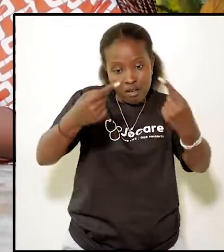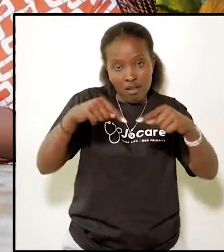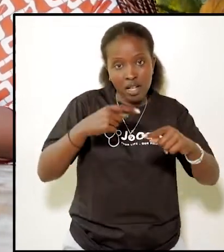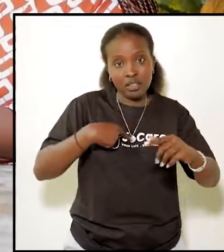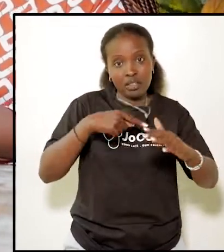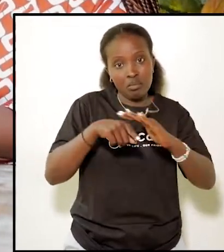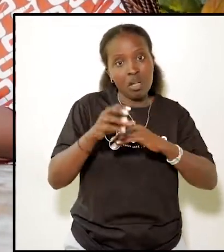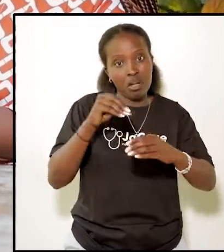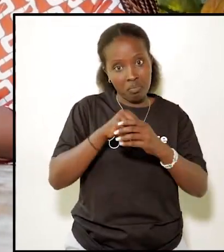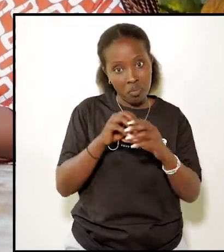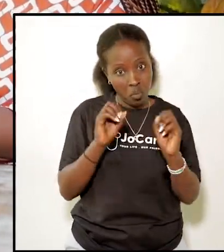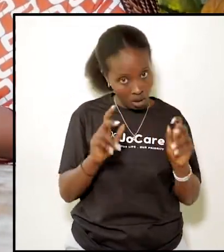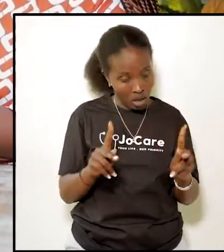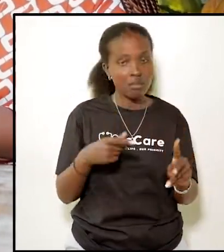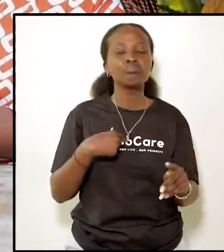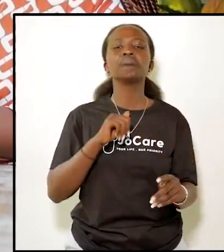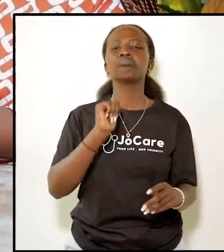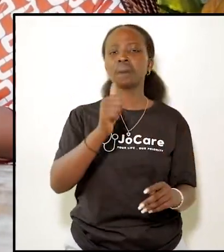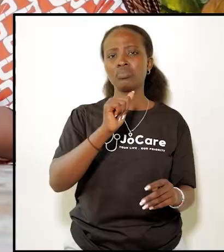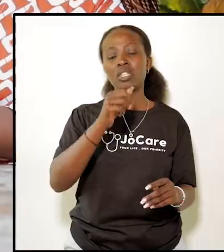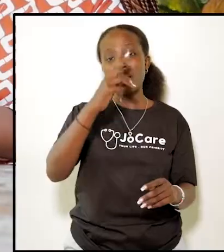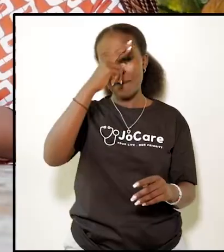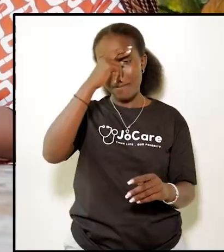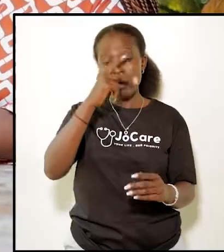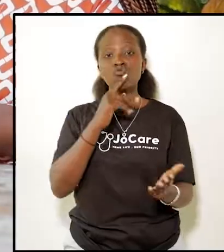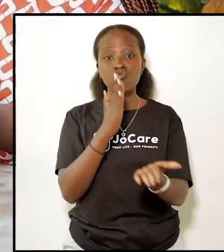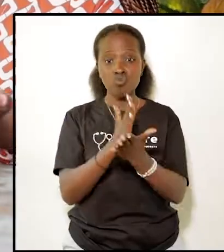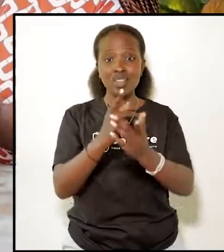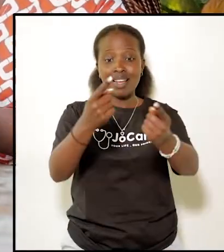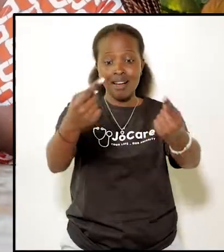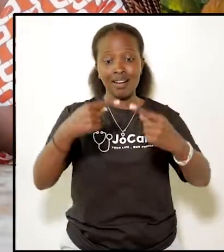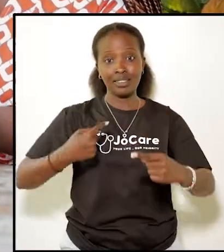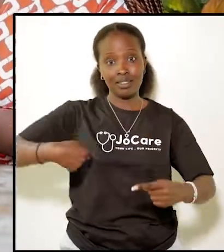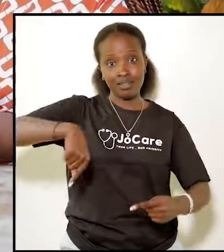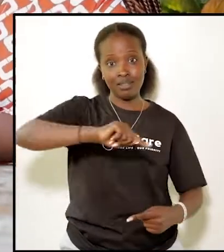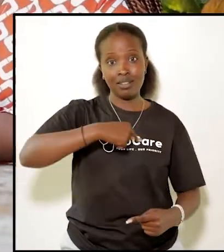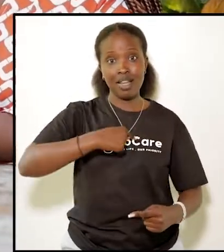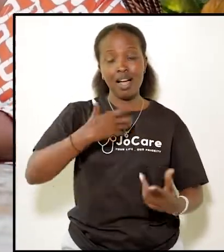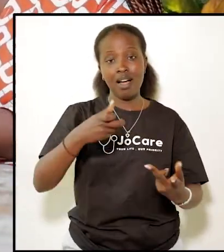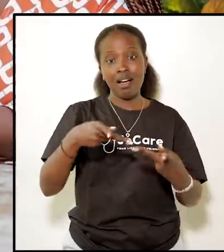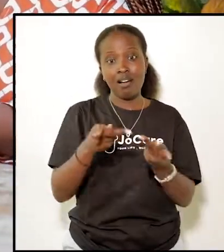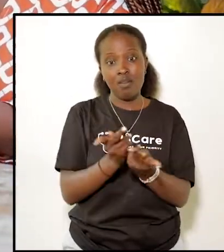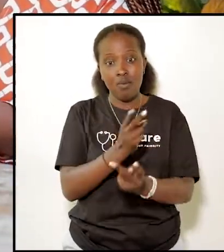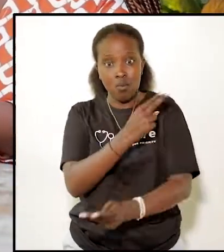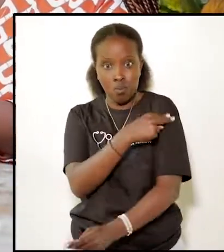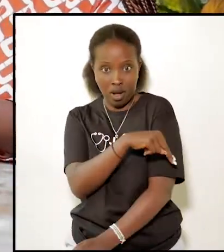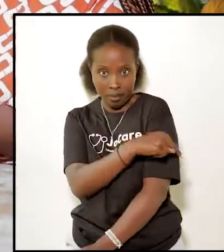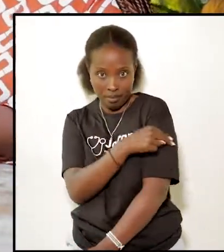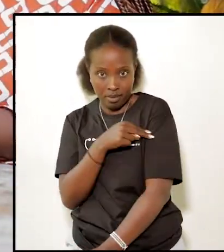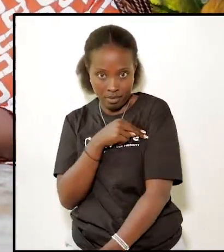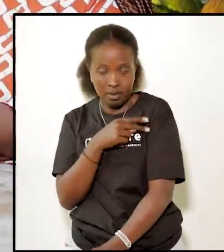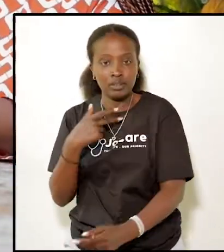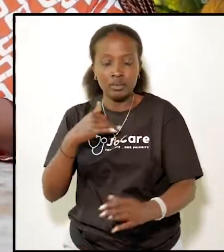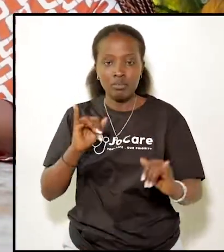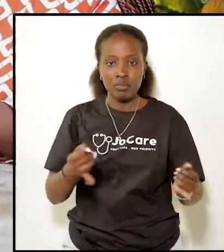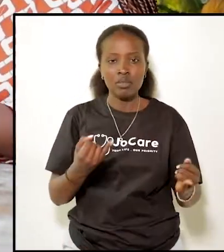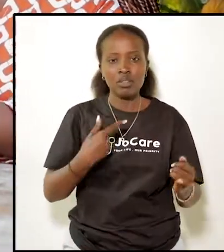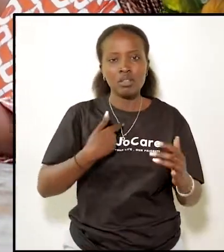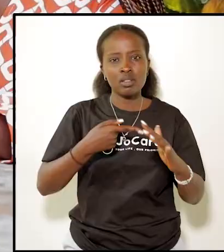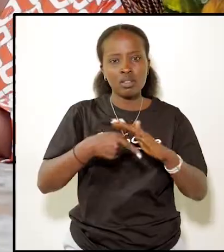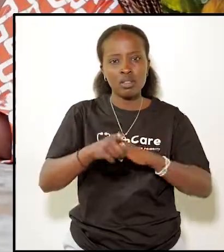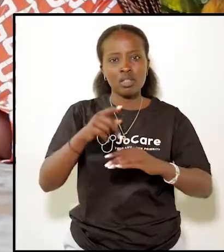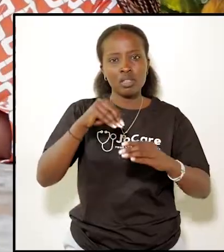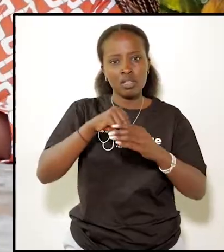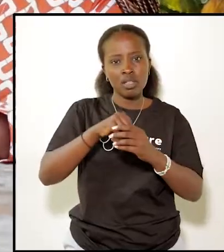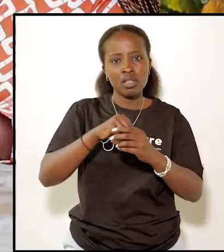is a cause. Yes, because actually when you come to us at the hospital, we evaluate you